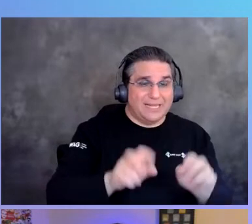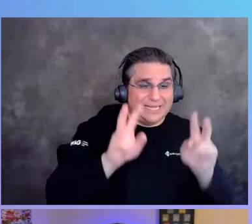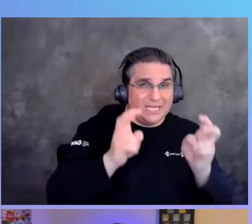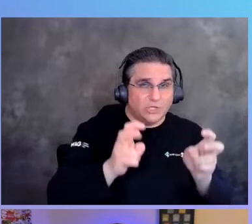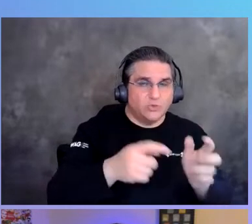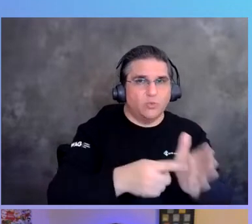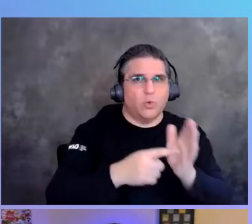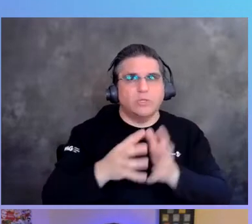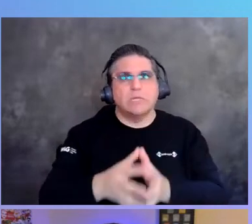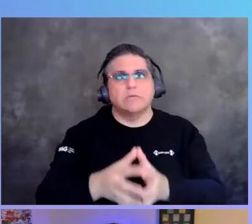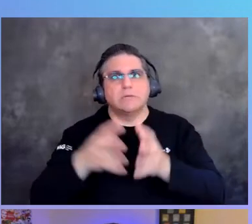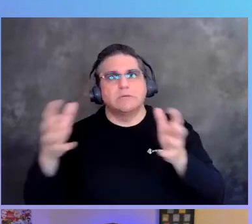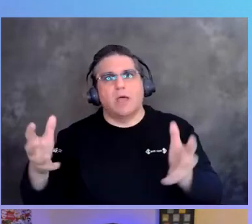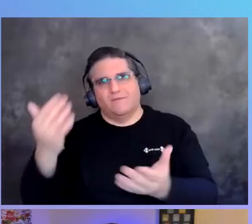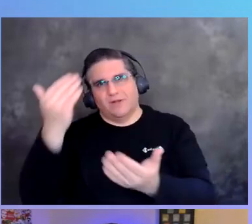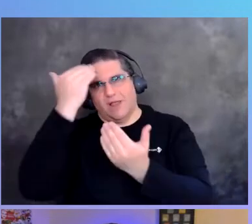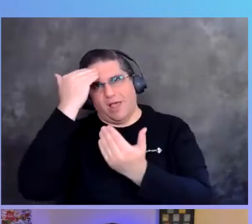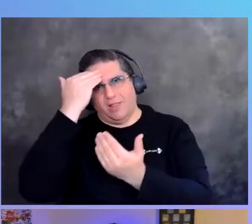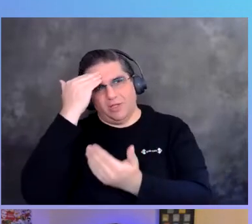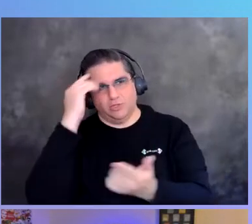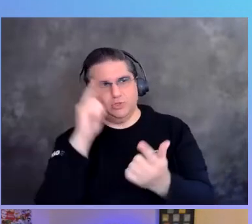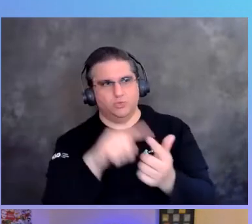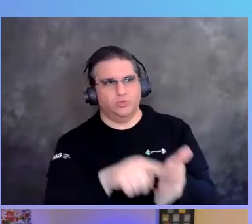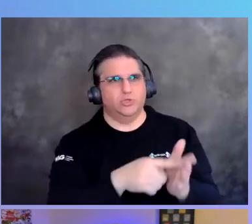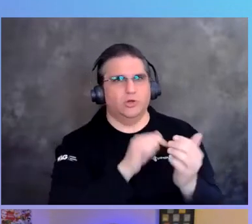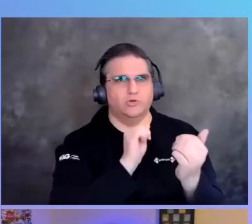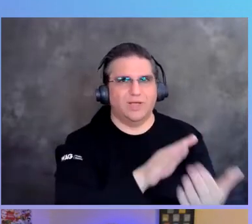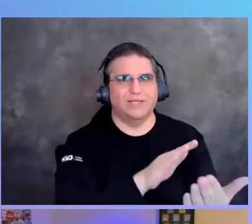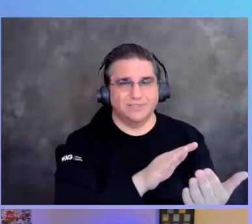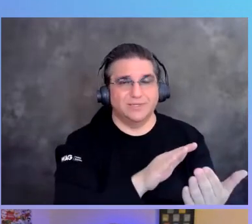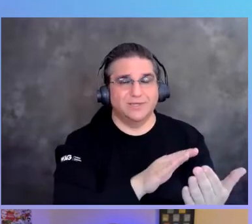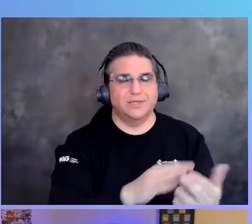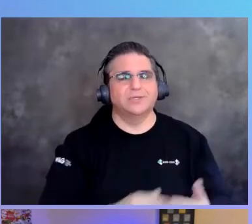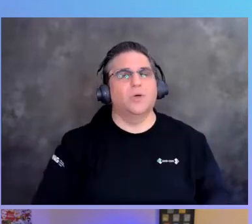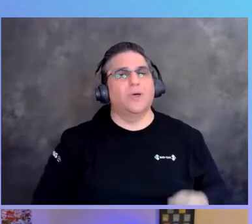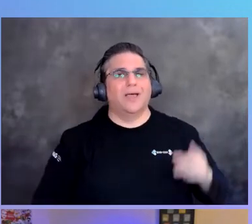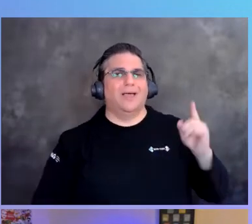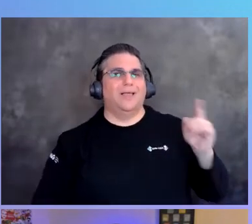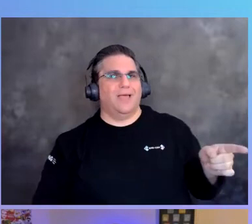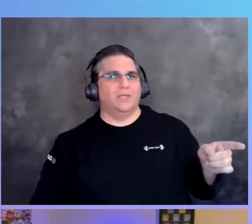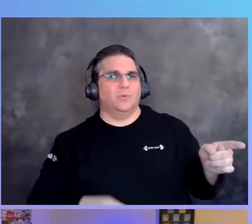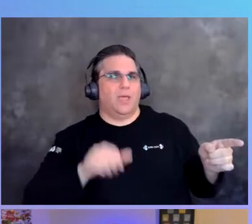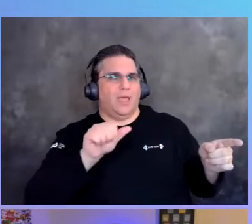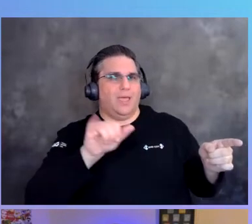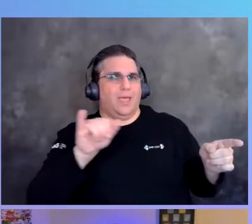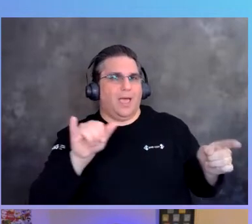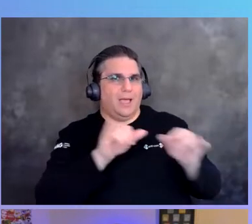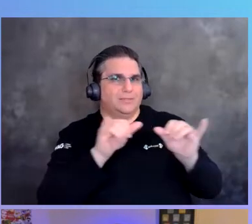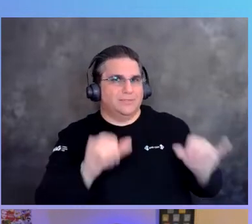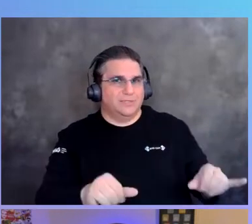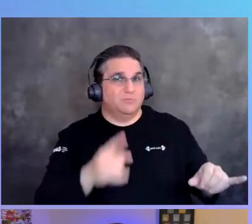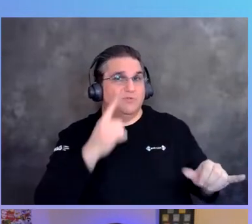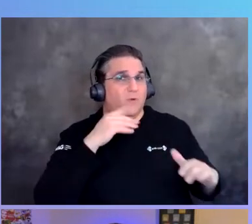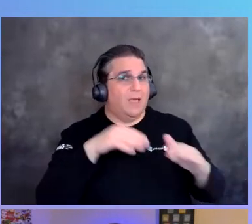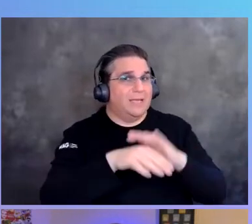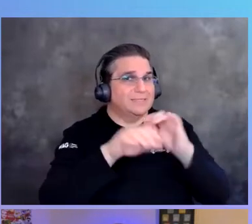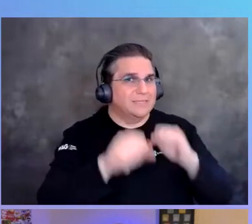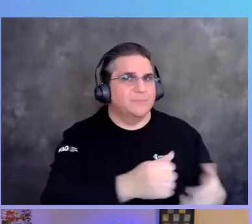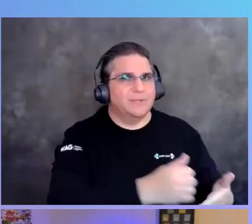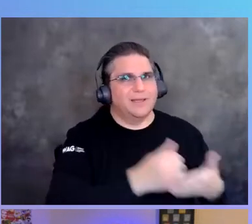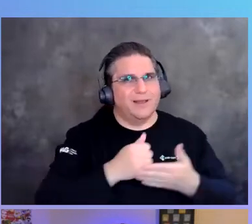get started. And I think this is kind of where AI systems for accessibility come into play. We